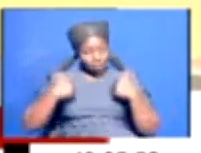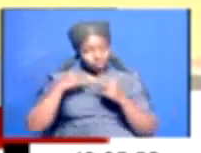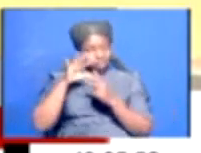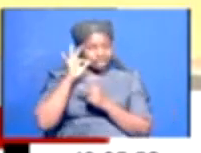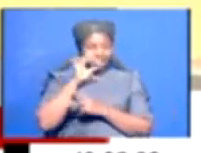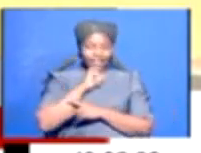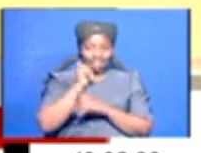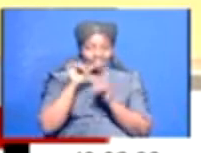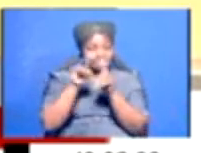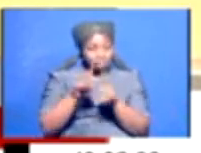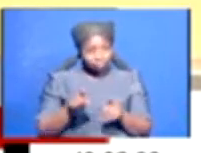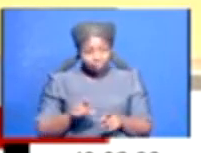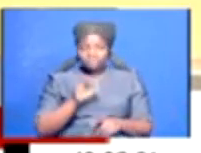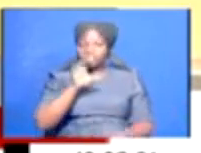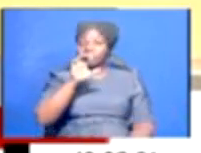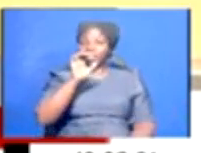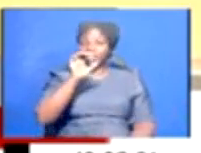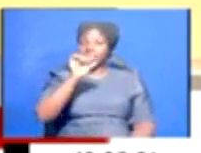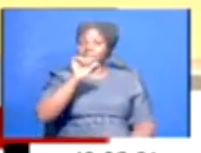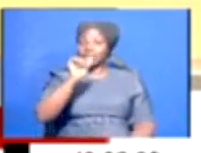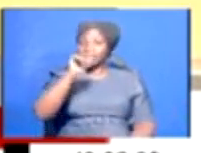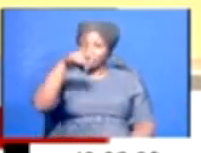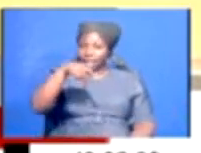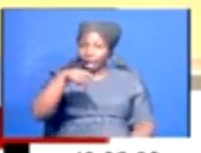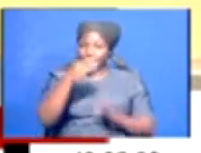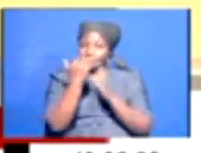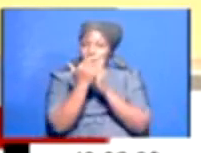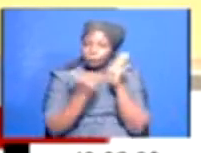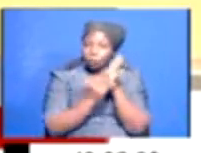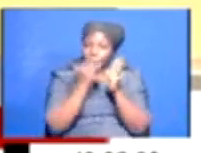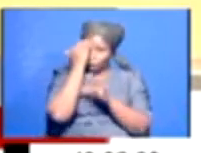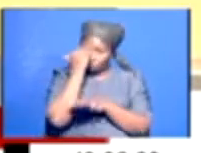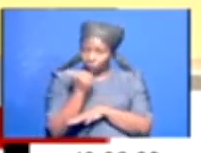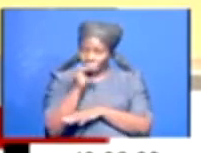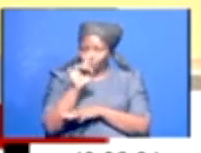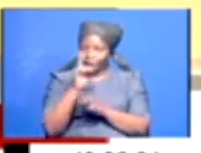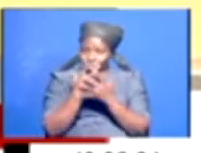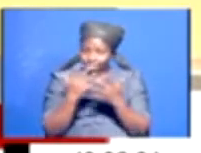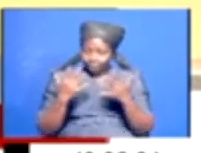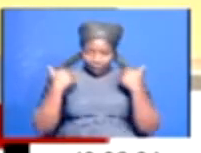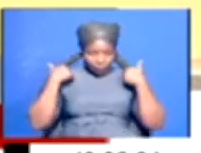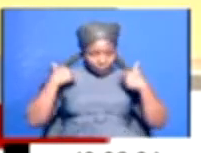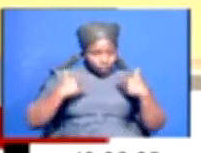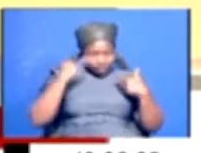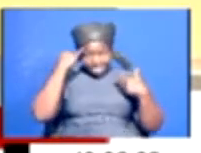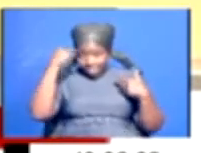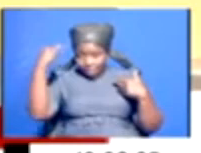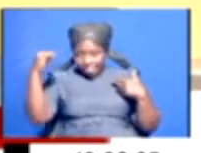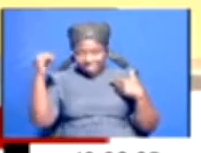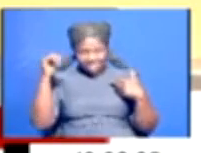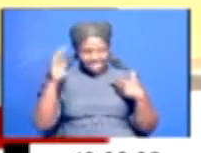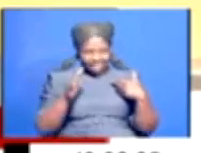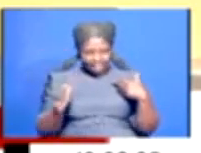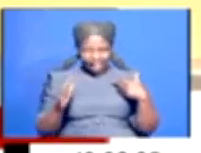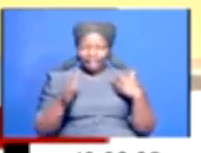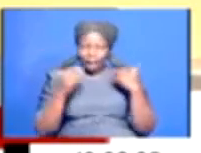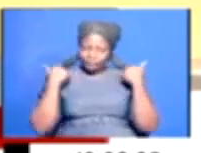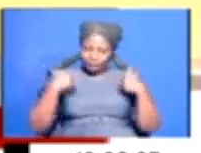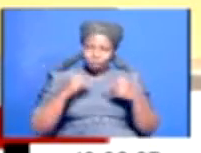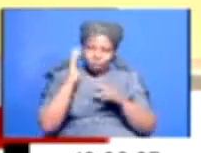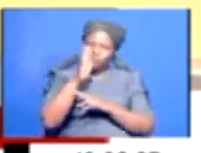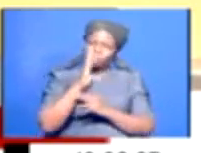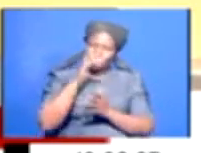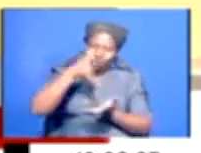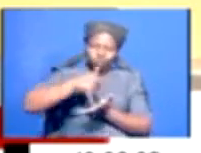of CAP program, because one thing I didn't imagine that I will be there among those will